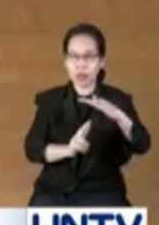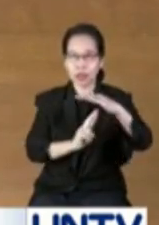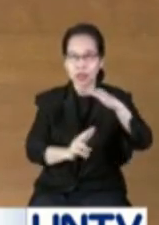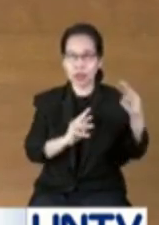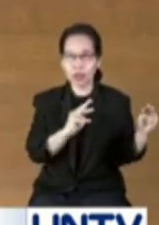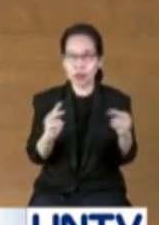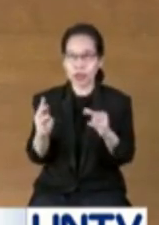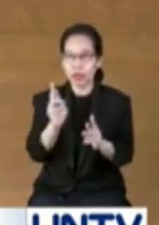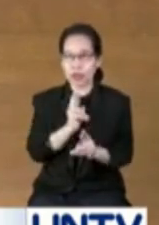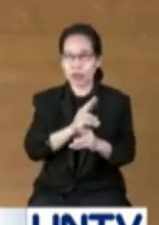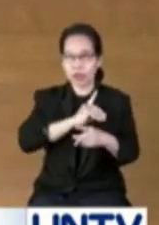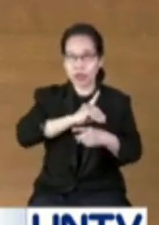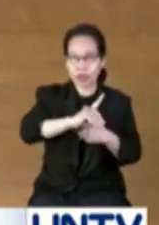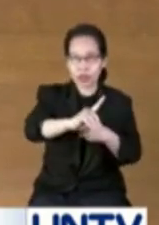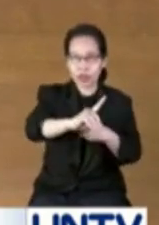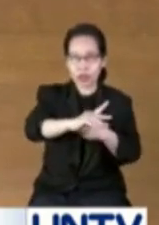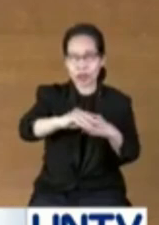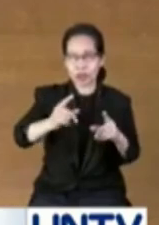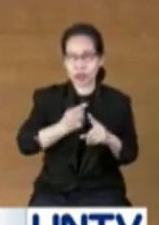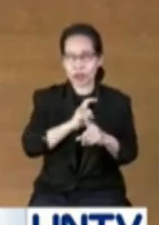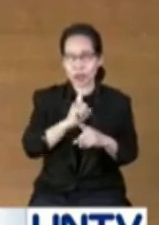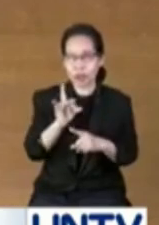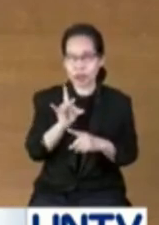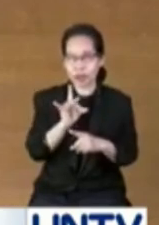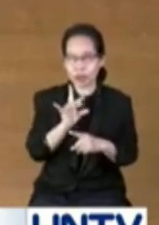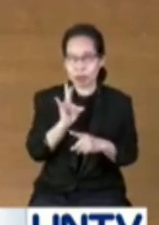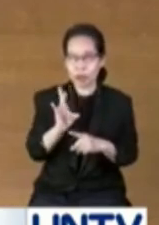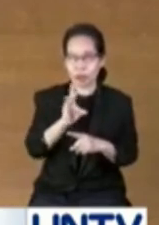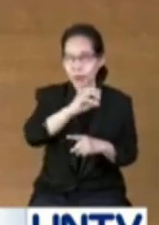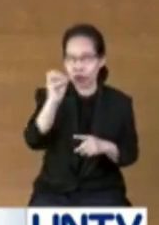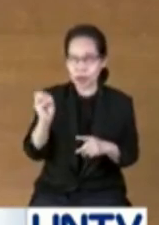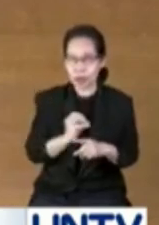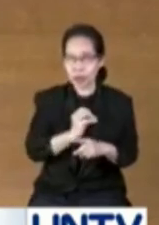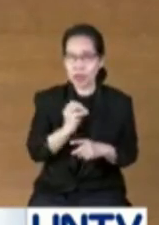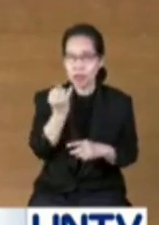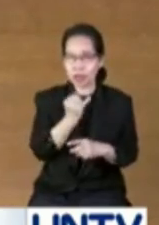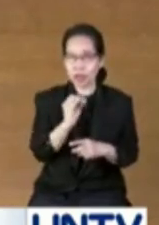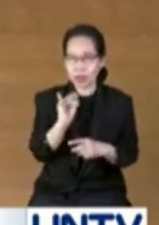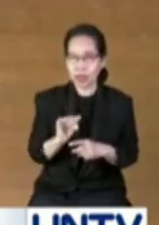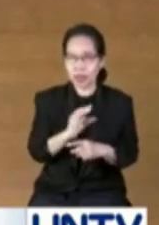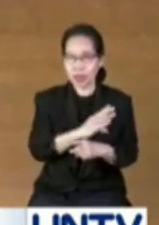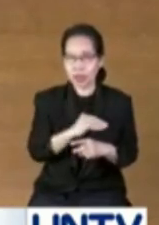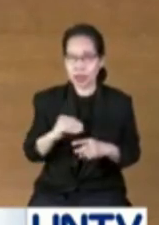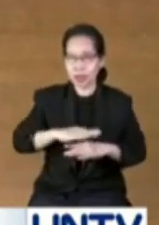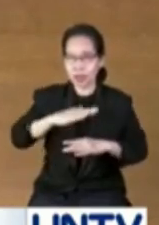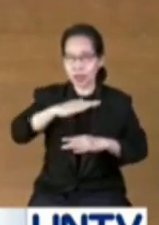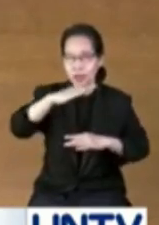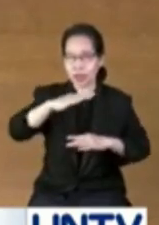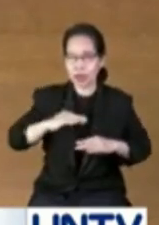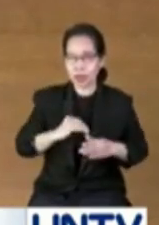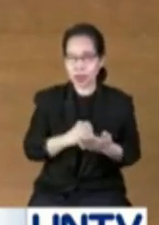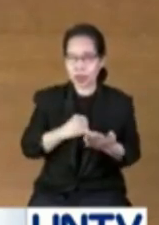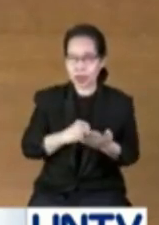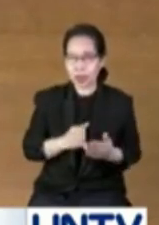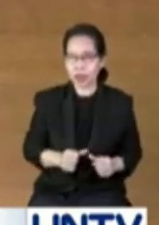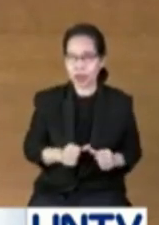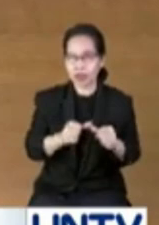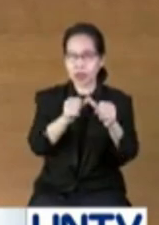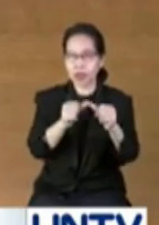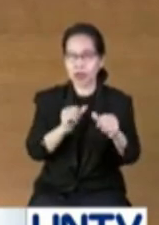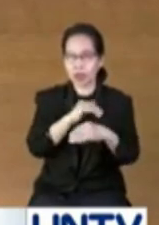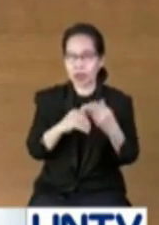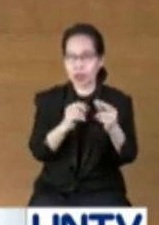direction. From 8.7% in January, our inflation has continued to ease up in all regions, settling now